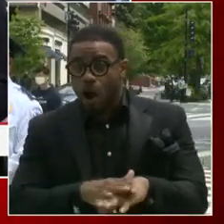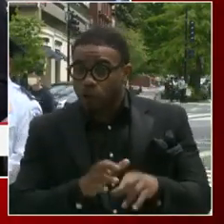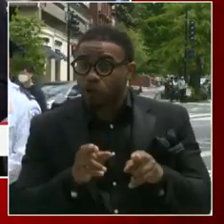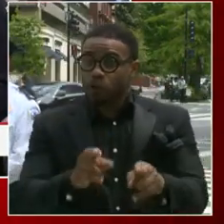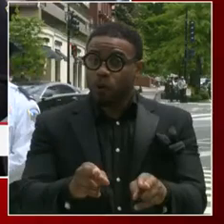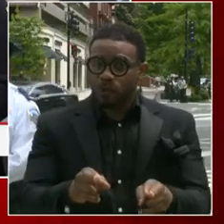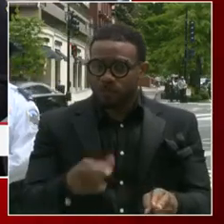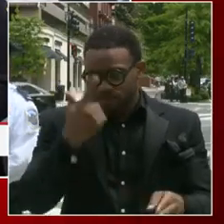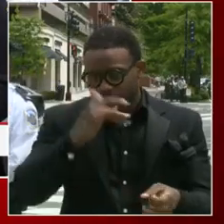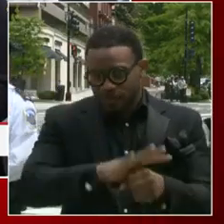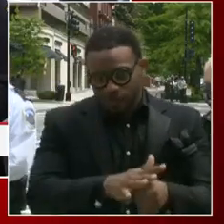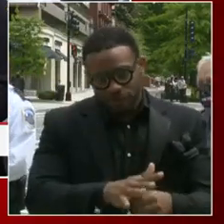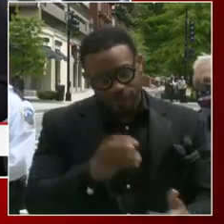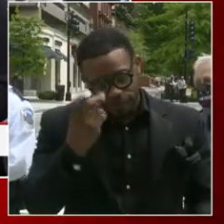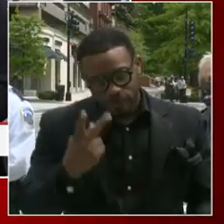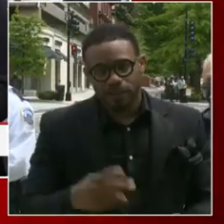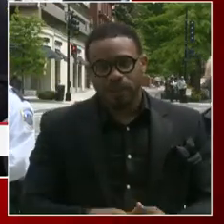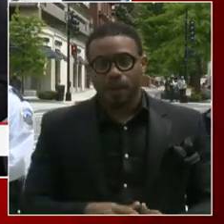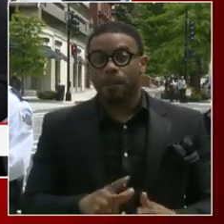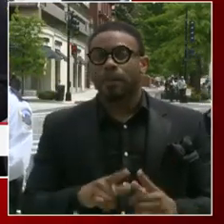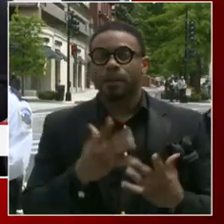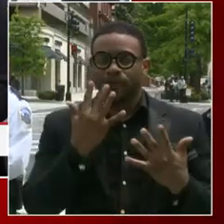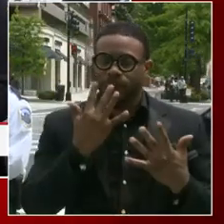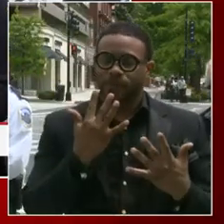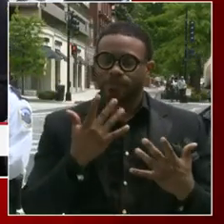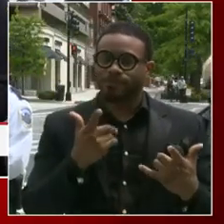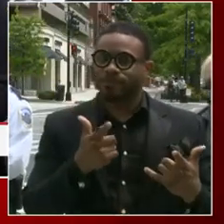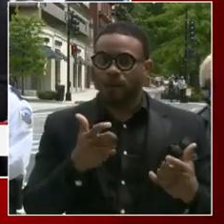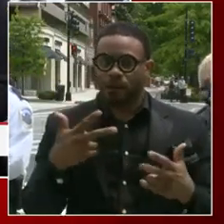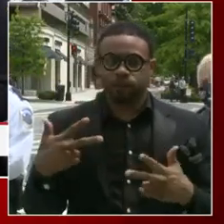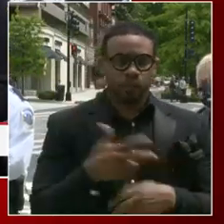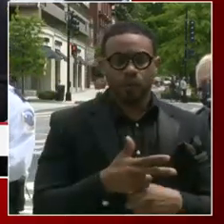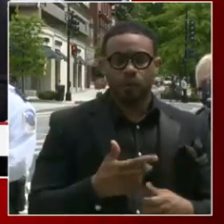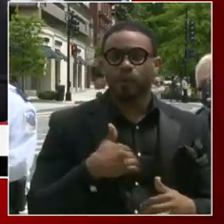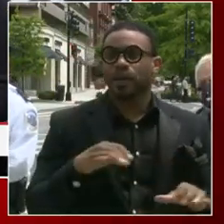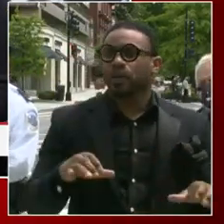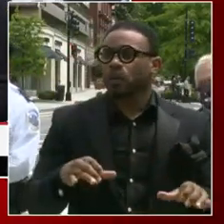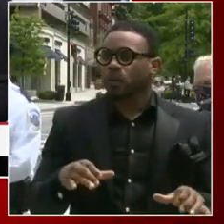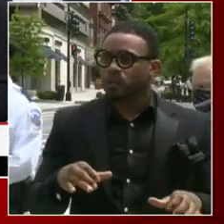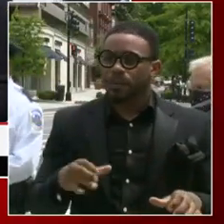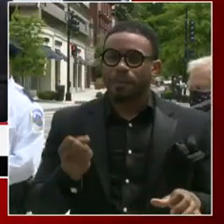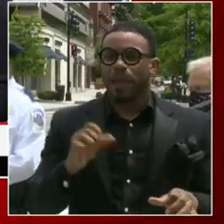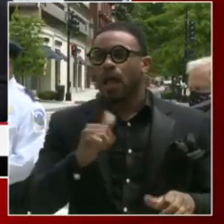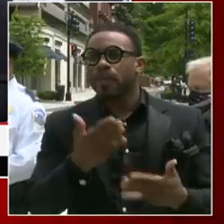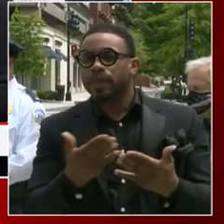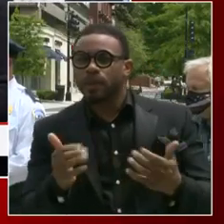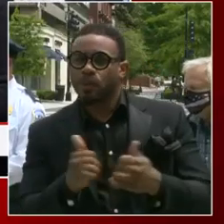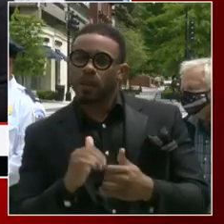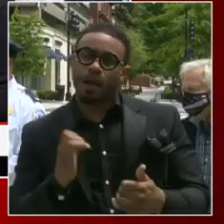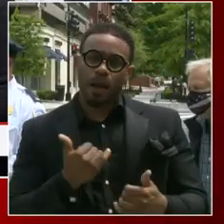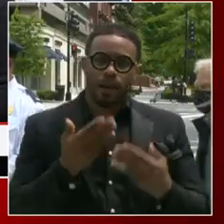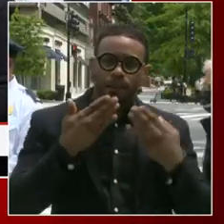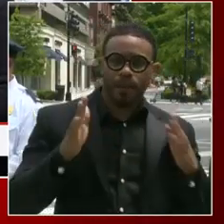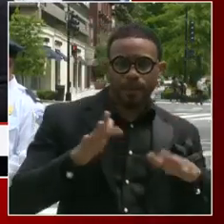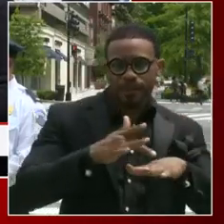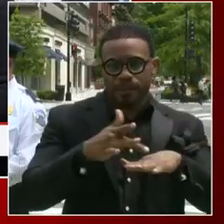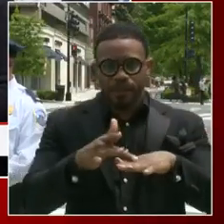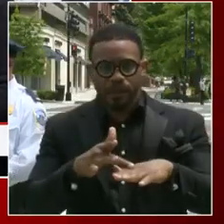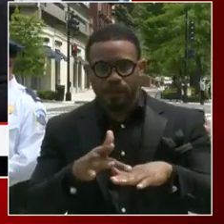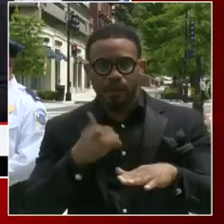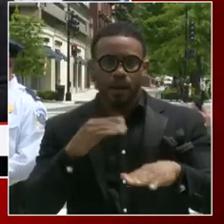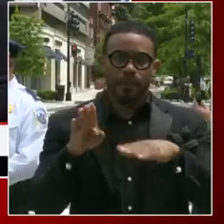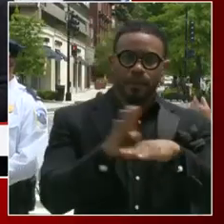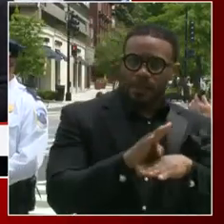the road, unfortunately, they're going very fast, is that we can do many other things with our public space,